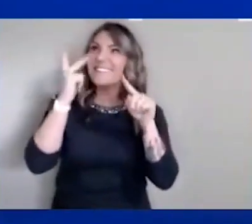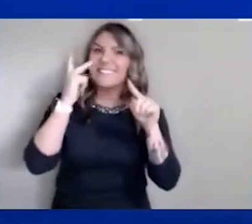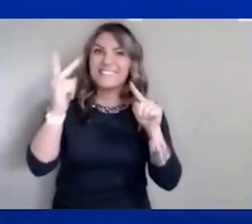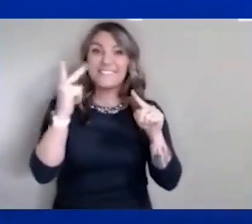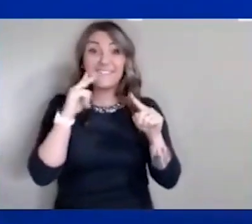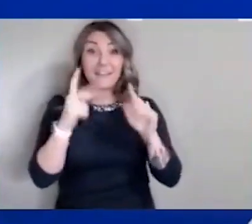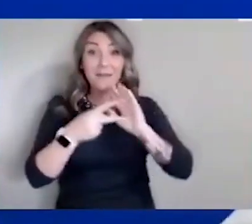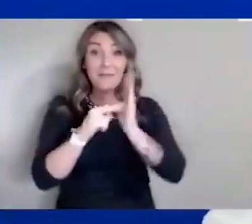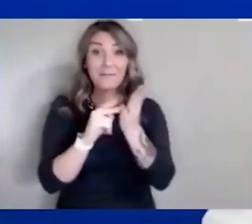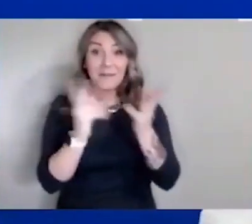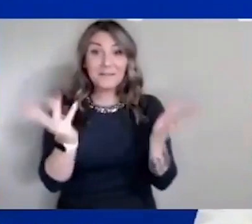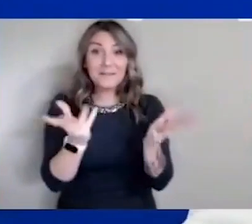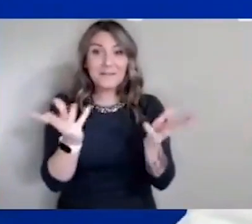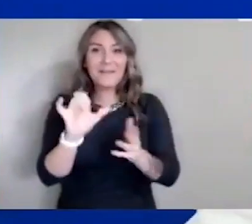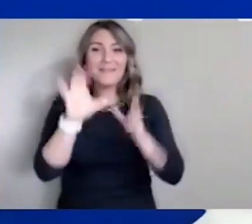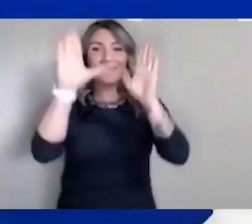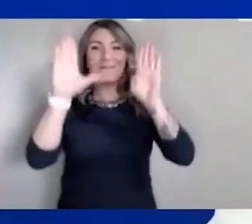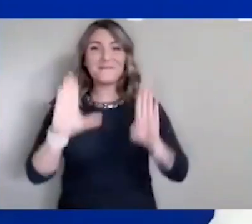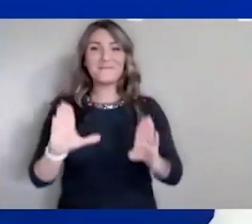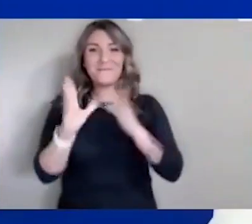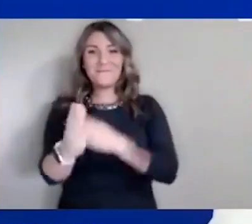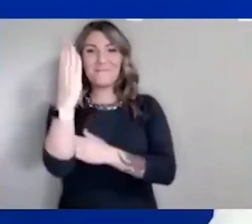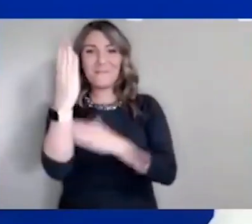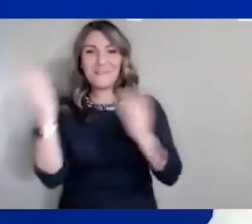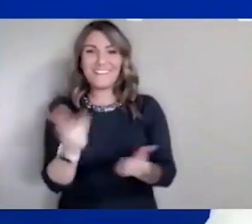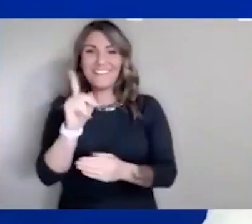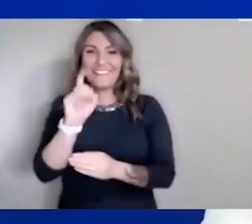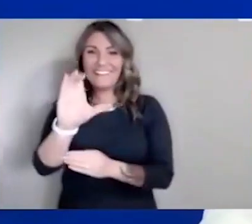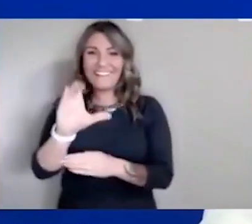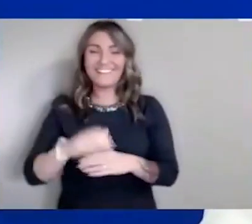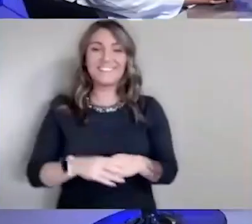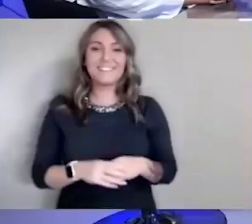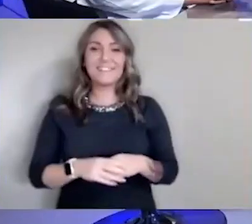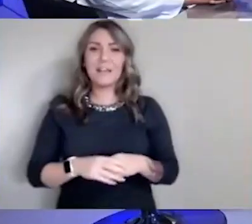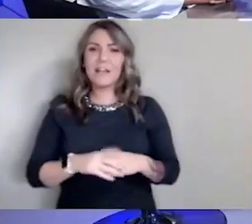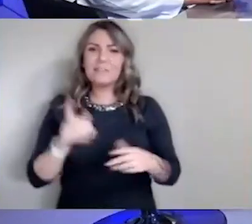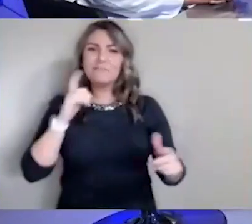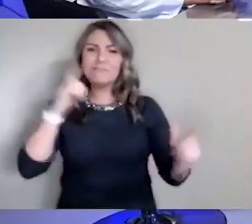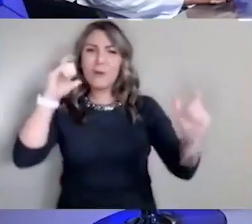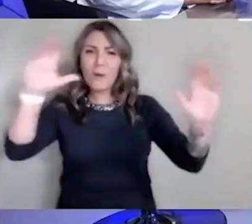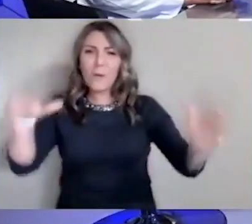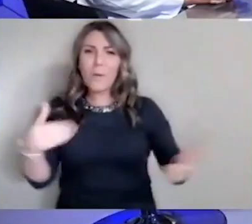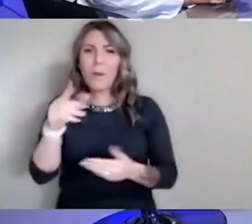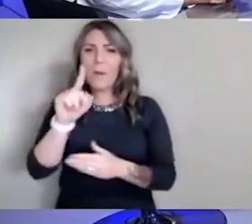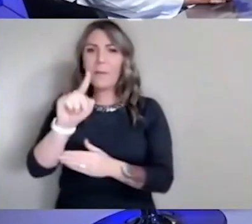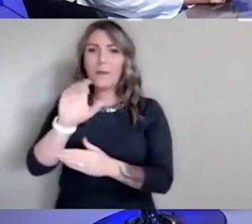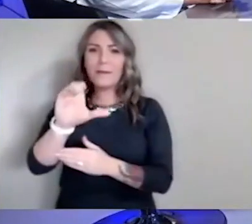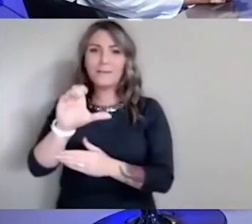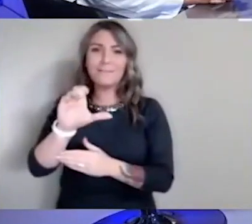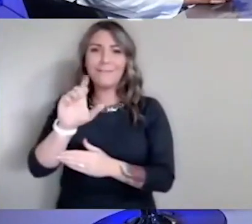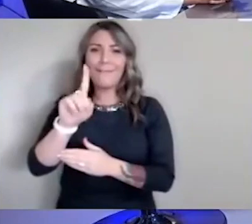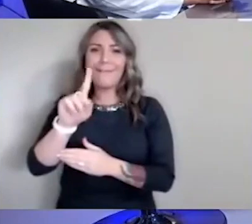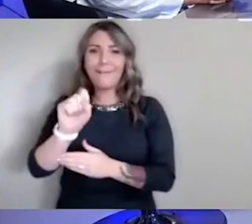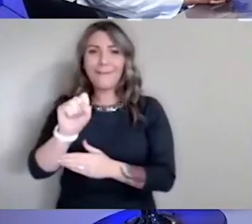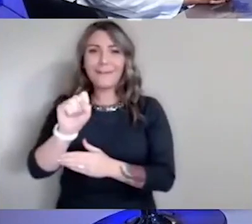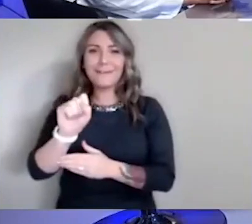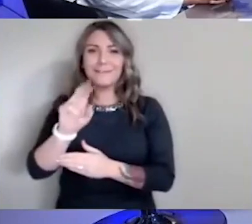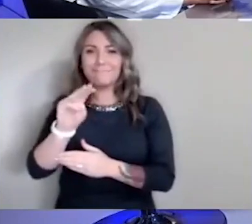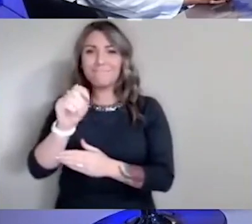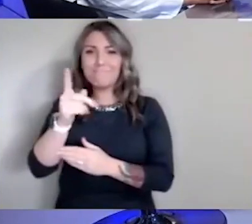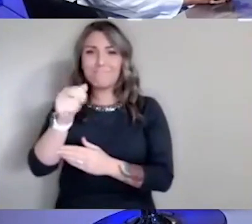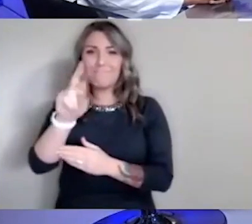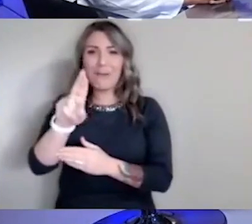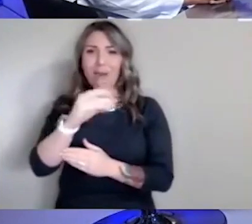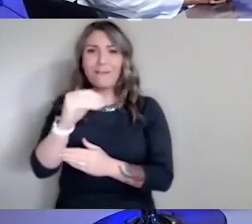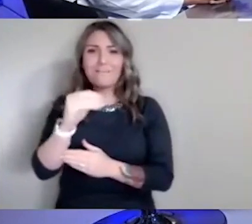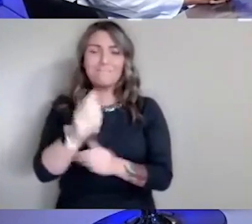it's a great morning to be here in Kansas City. We have a big welcome to KCK Mayor and Chief Executive Officer of the Unified Government,